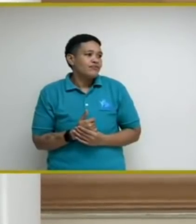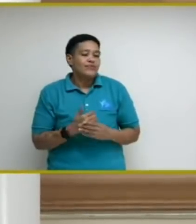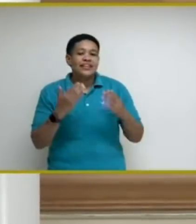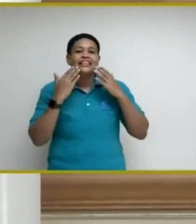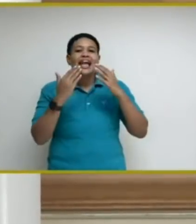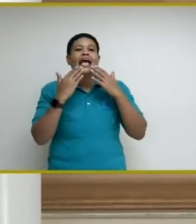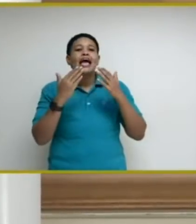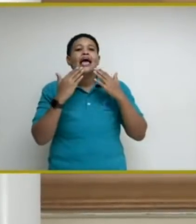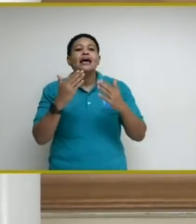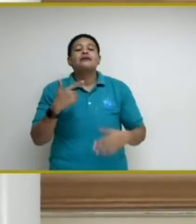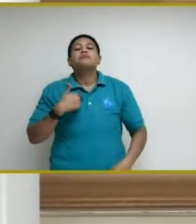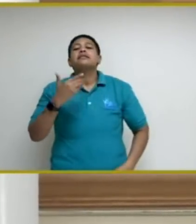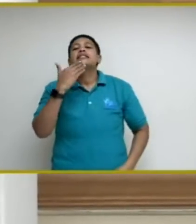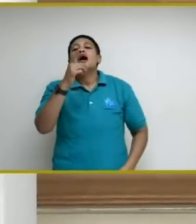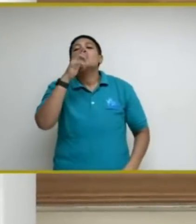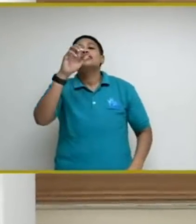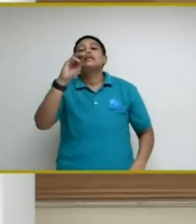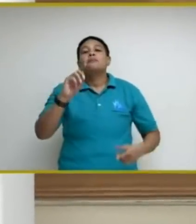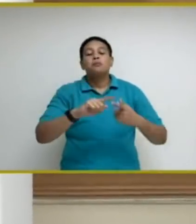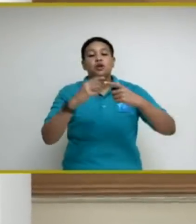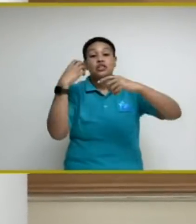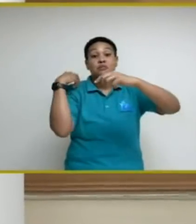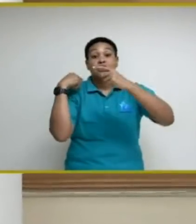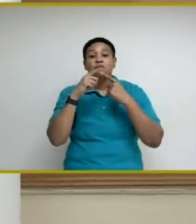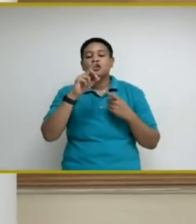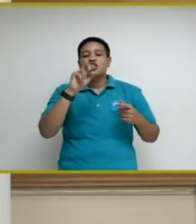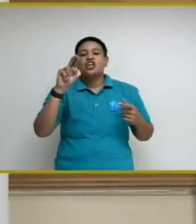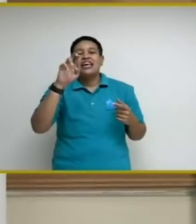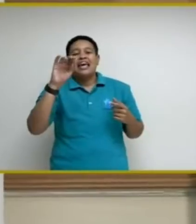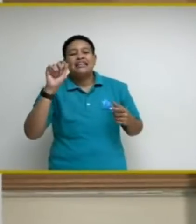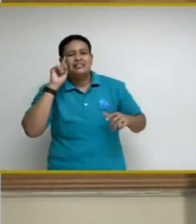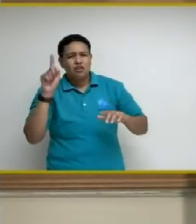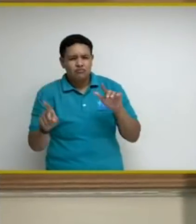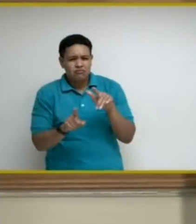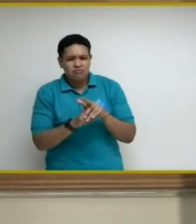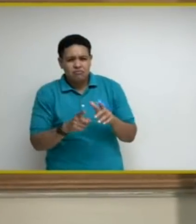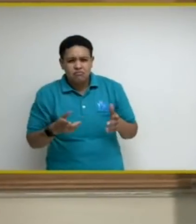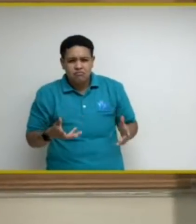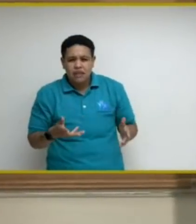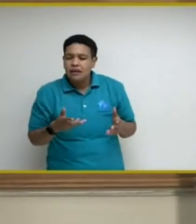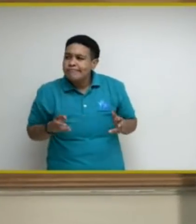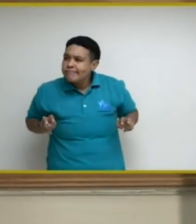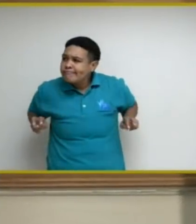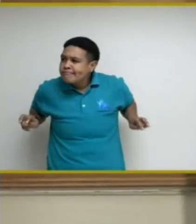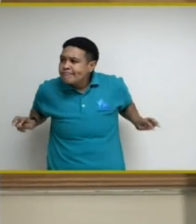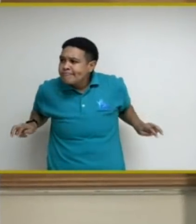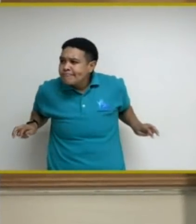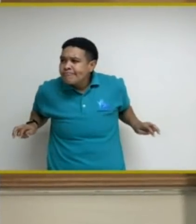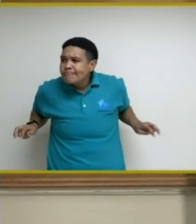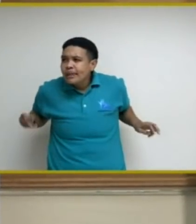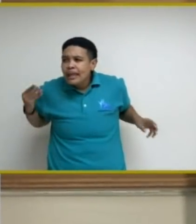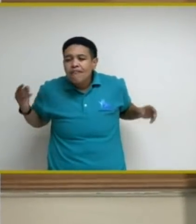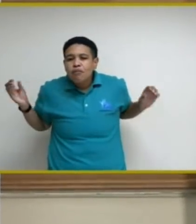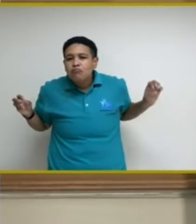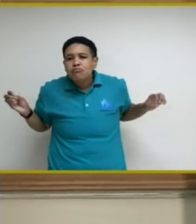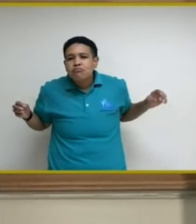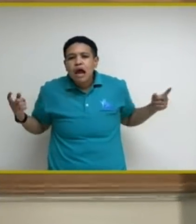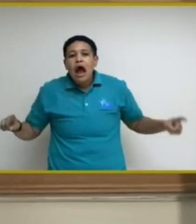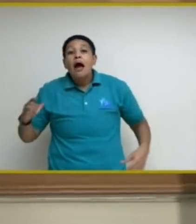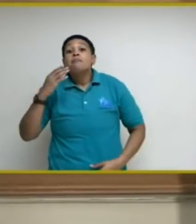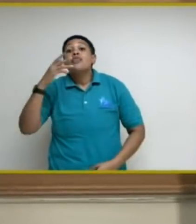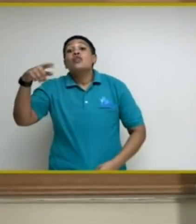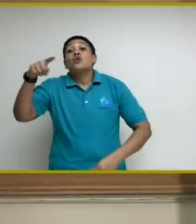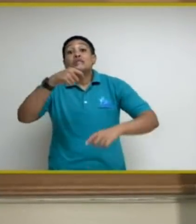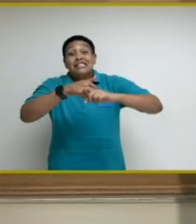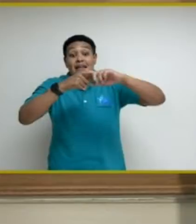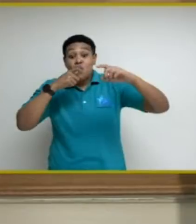Thank you. So let me thank the CMO and the PS and Dr. Ennis for coming on, as usual, to provide information. Thanks to those